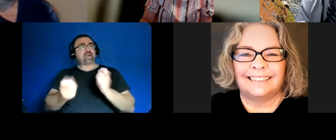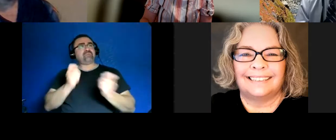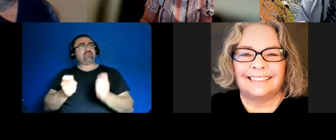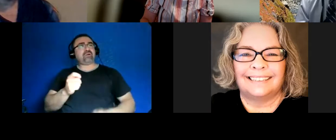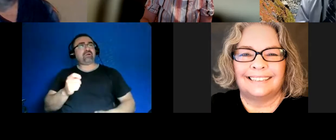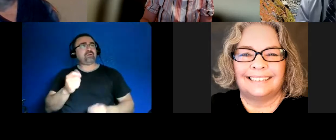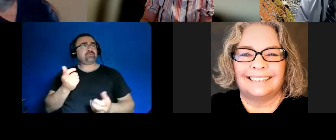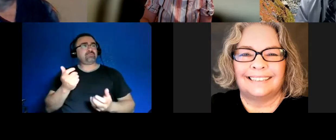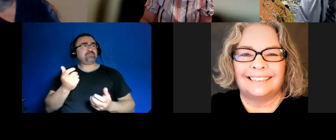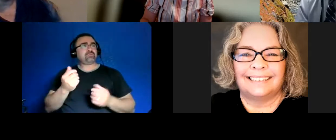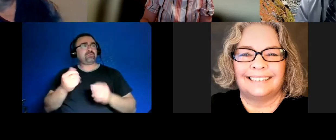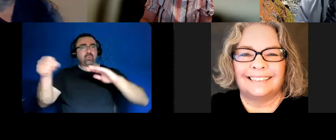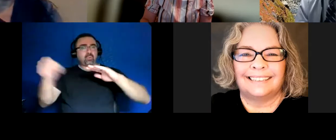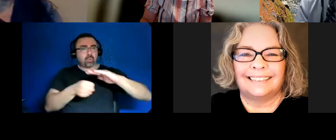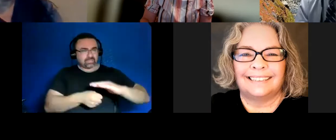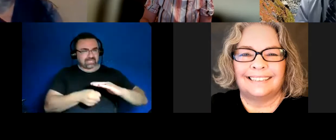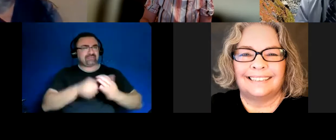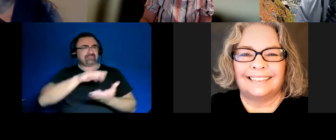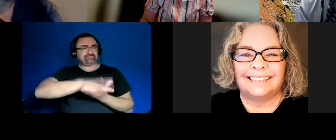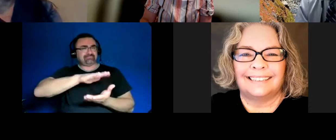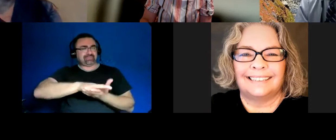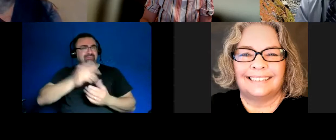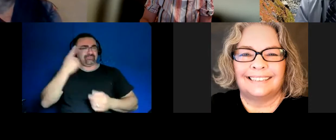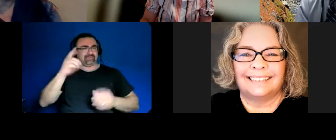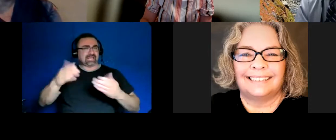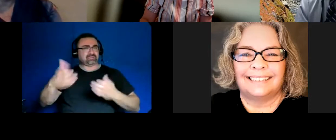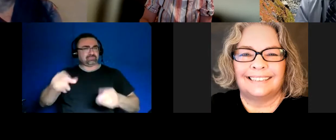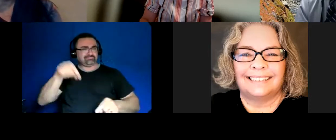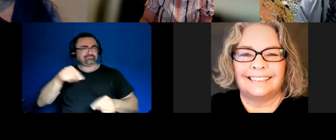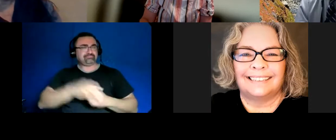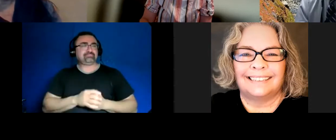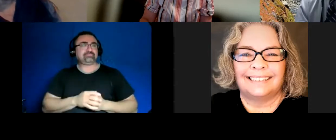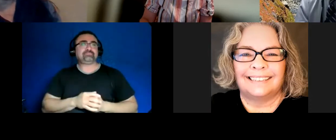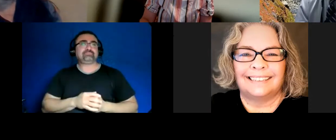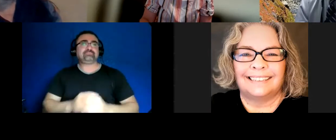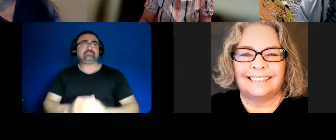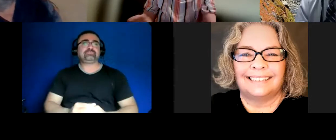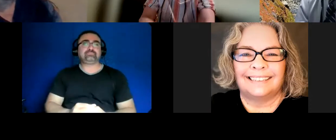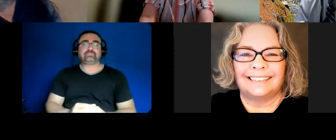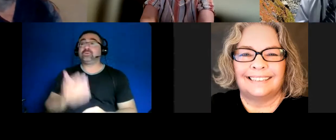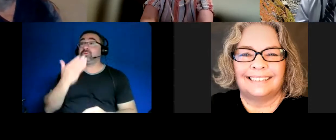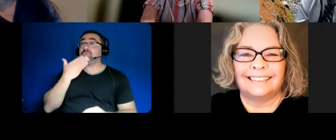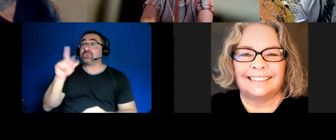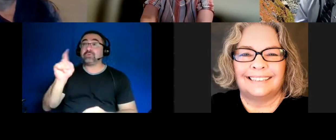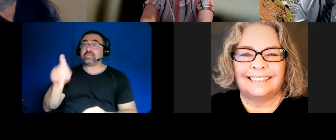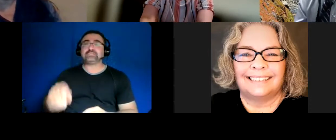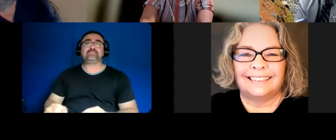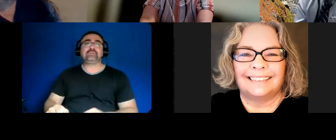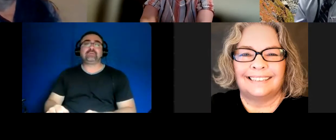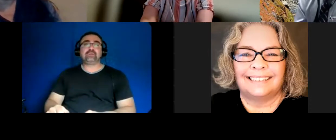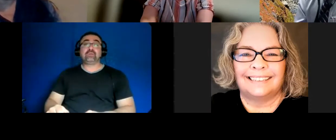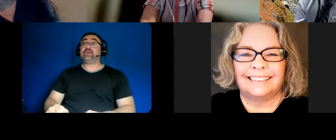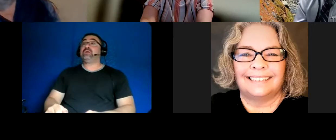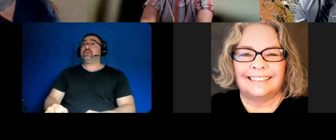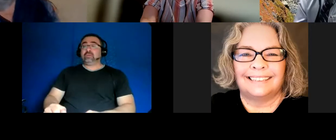school children that have an exposure to COVID-19 in their classrooms? Good question. So this time around, when